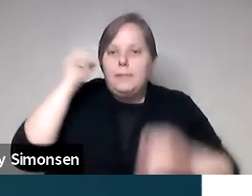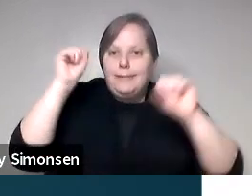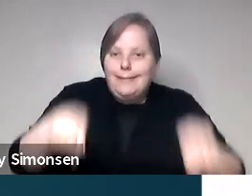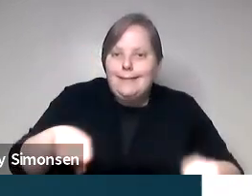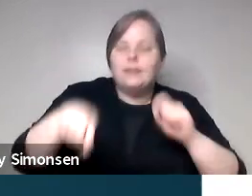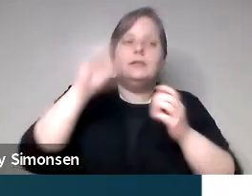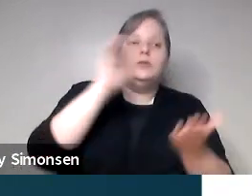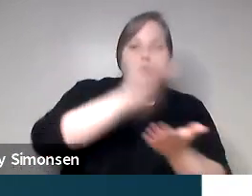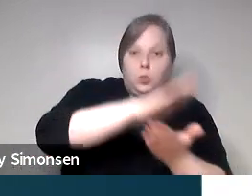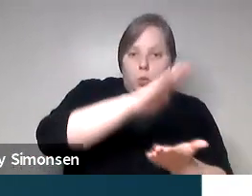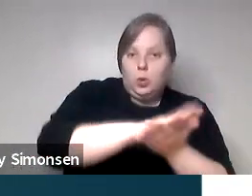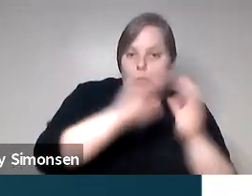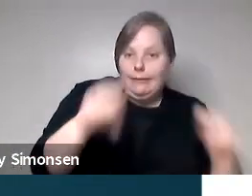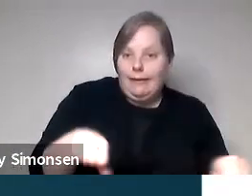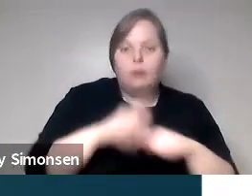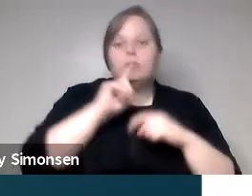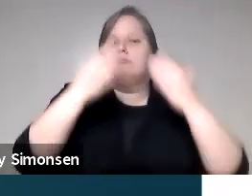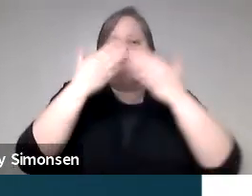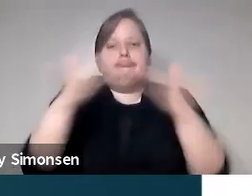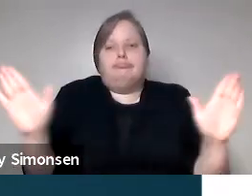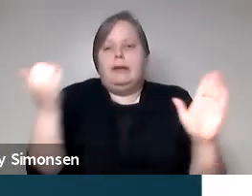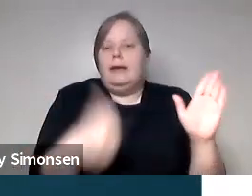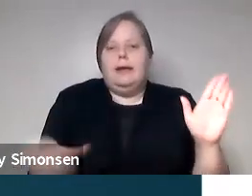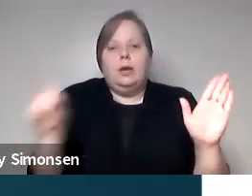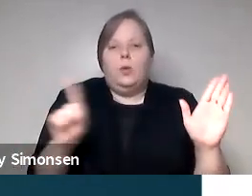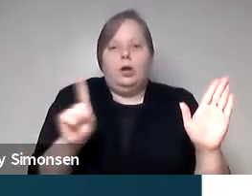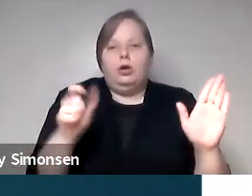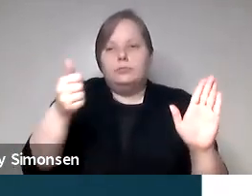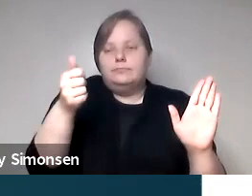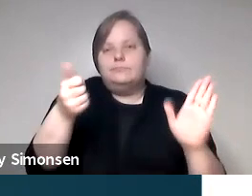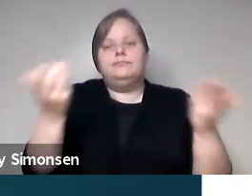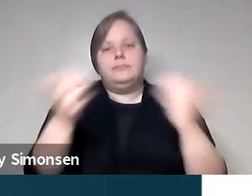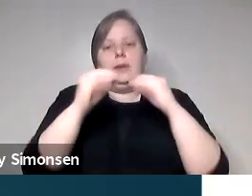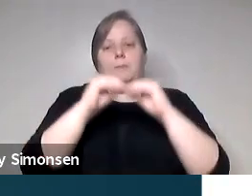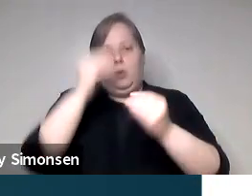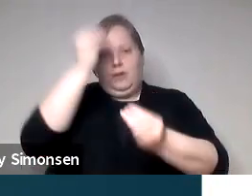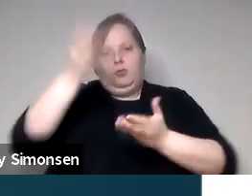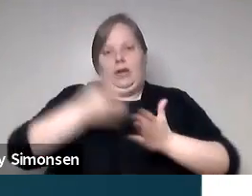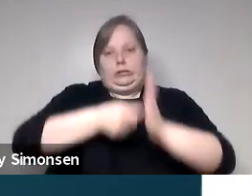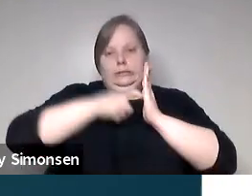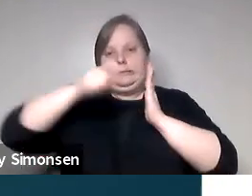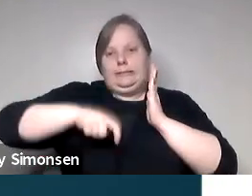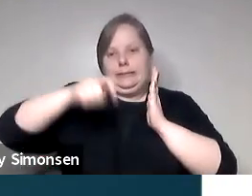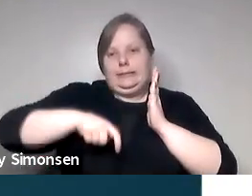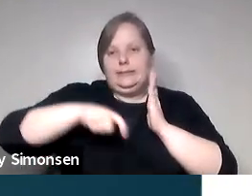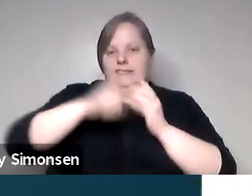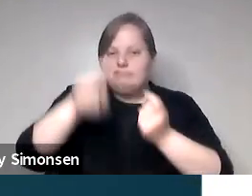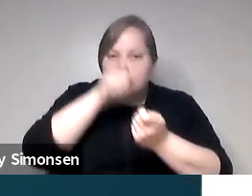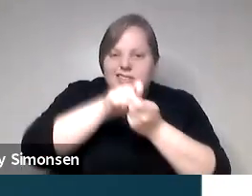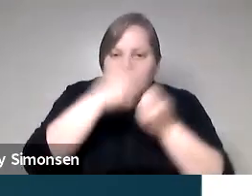school, anywhere that you need more information on a specific